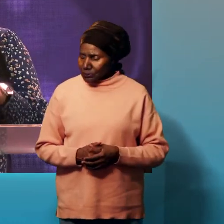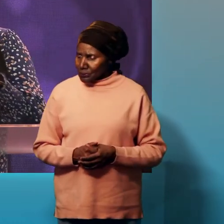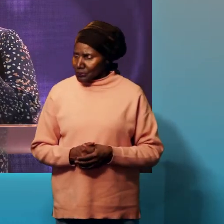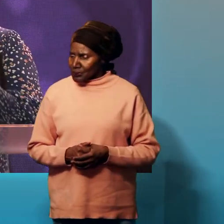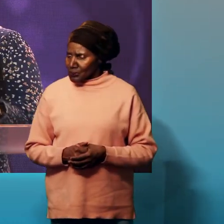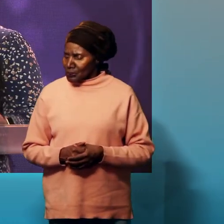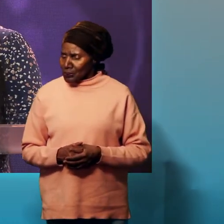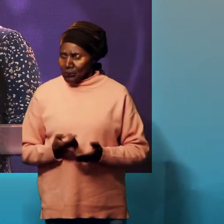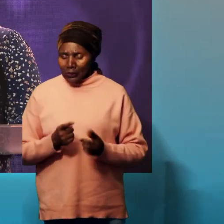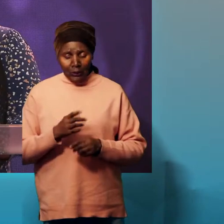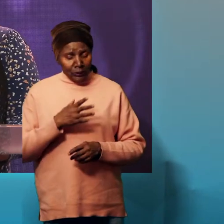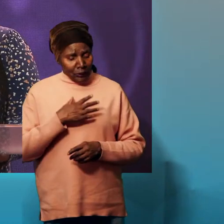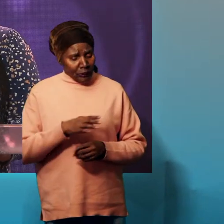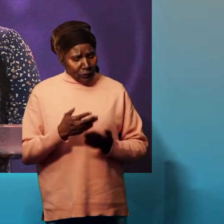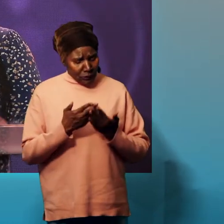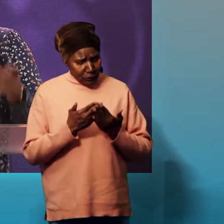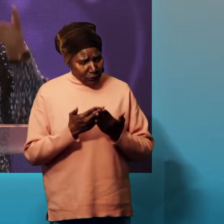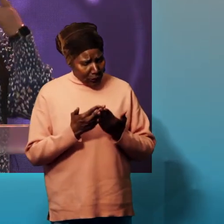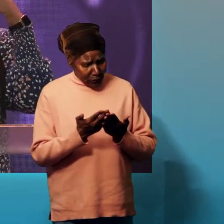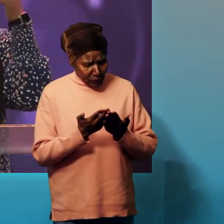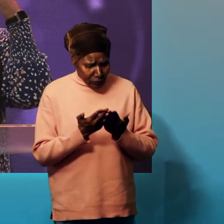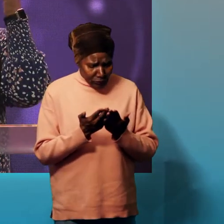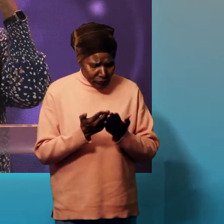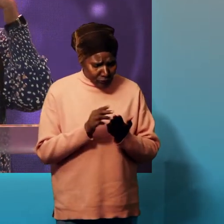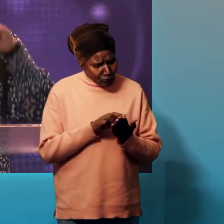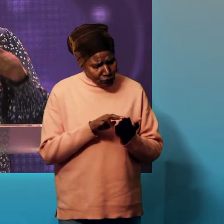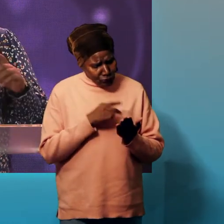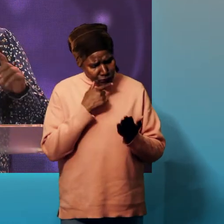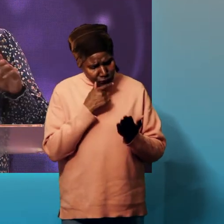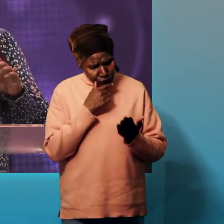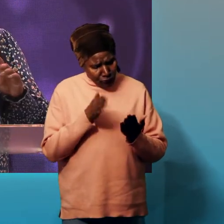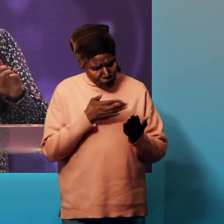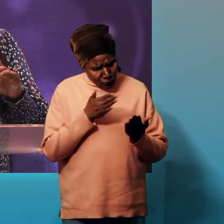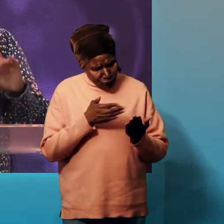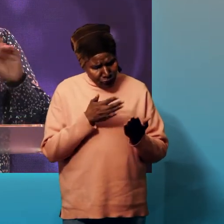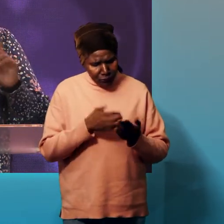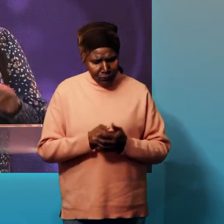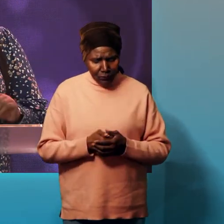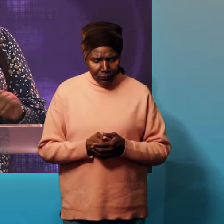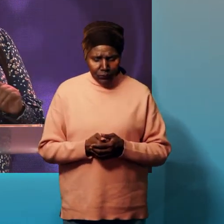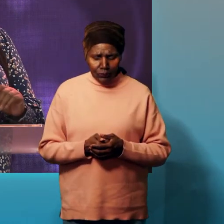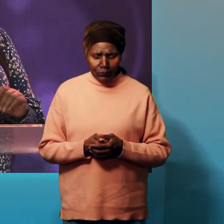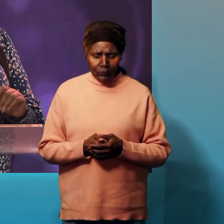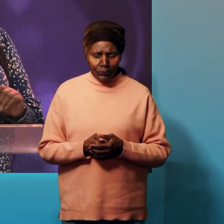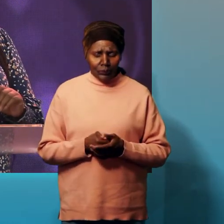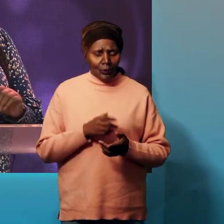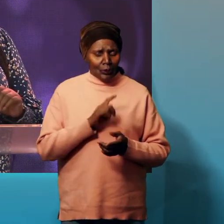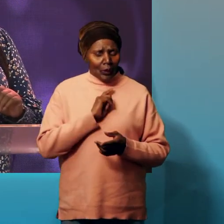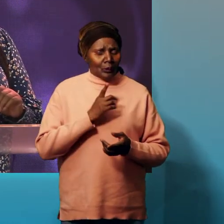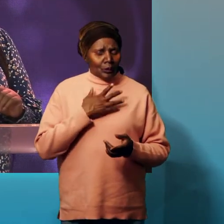But we need to do some study in these areas so that those questions that commonly come up are answered.